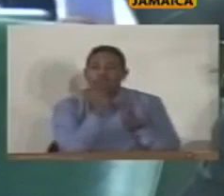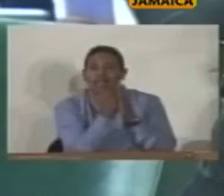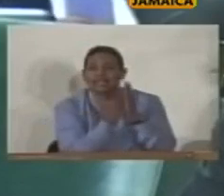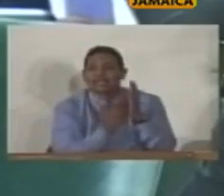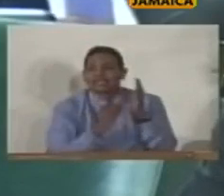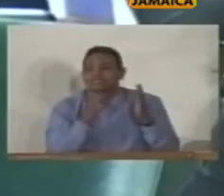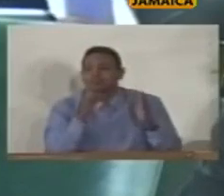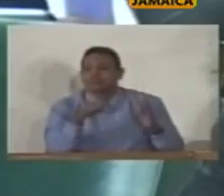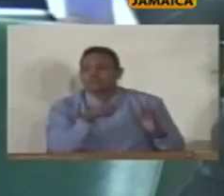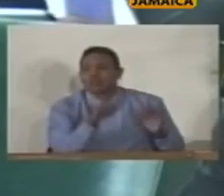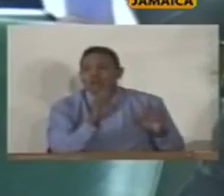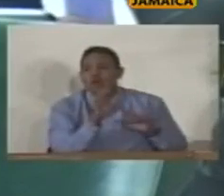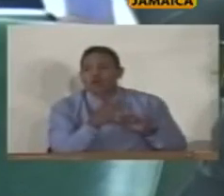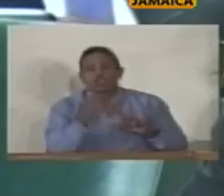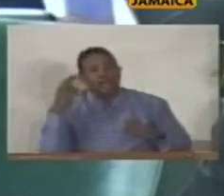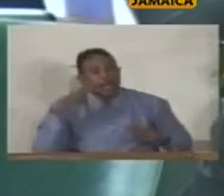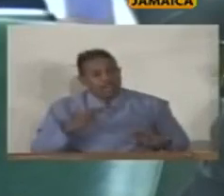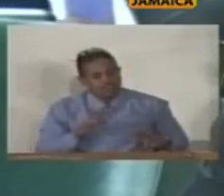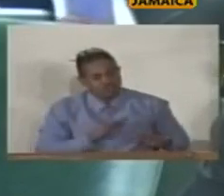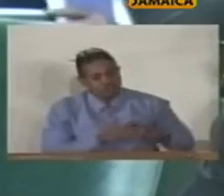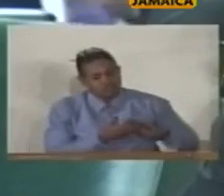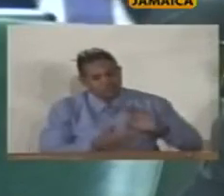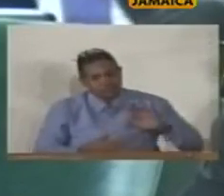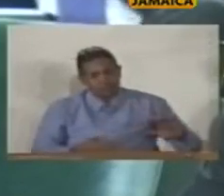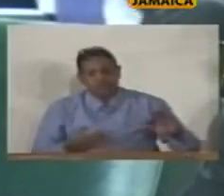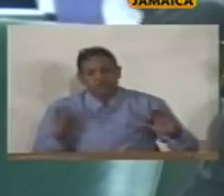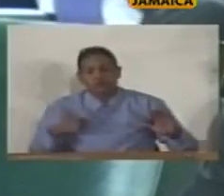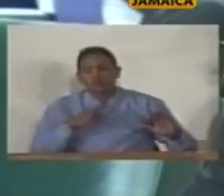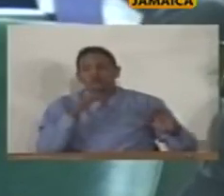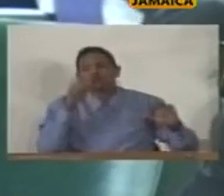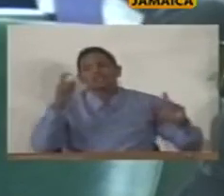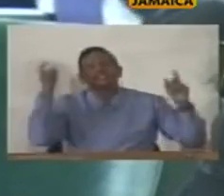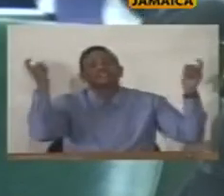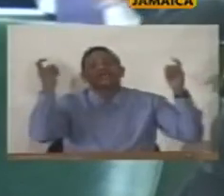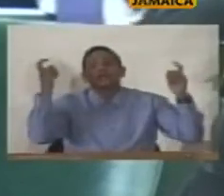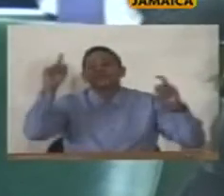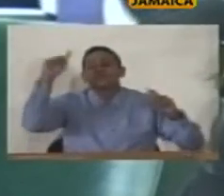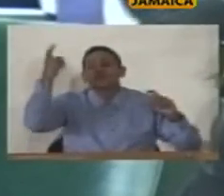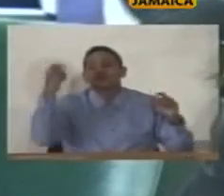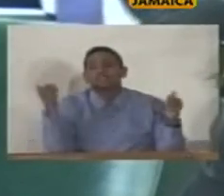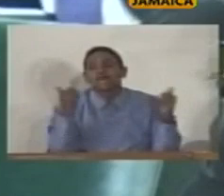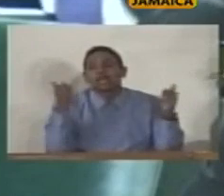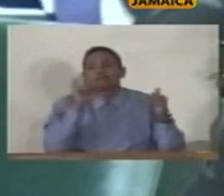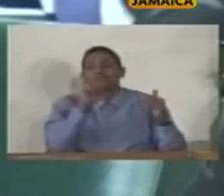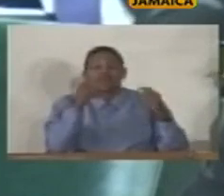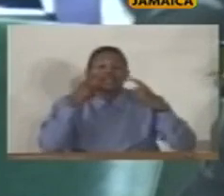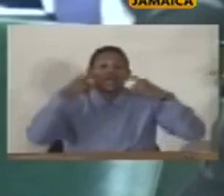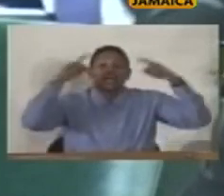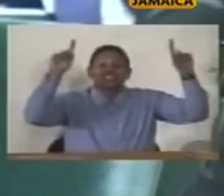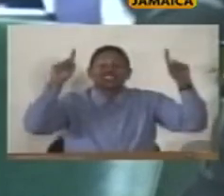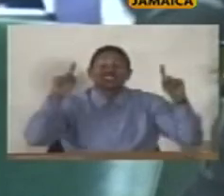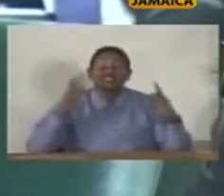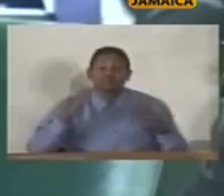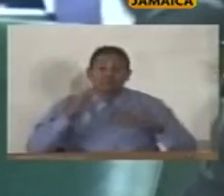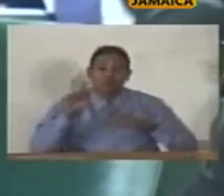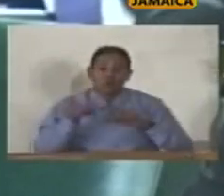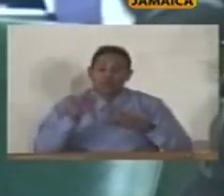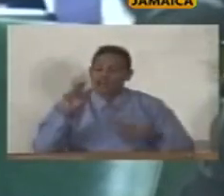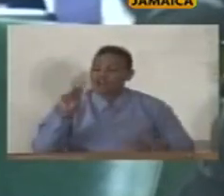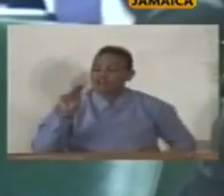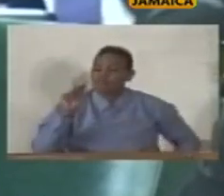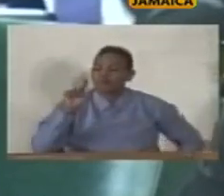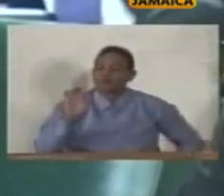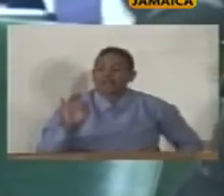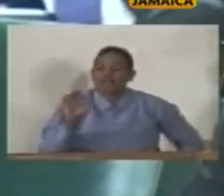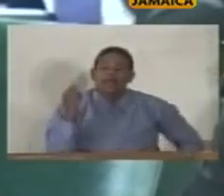intangible cultural heritage. We celebrated the first anniversary of that achievement on November